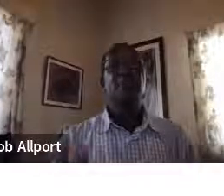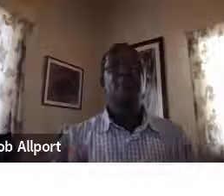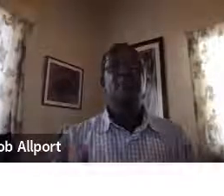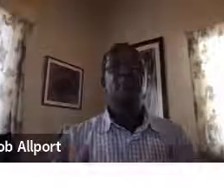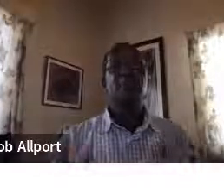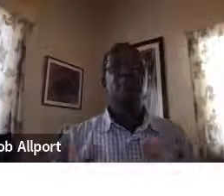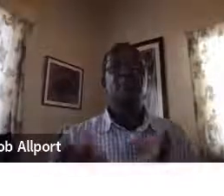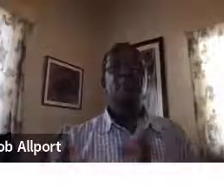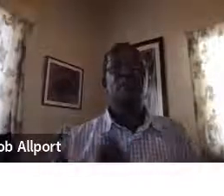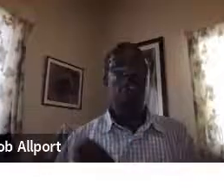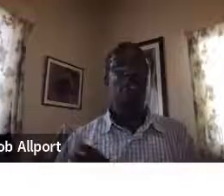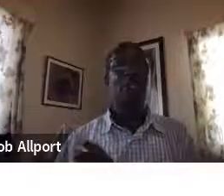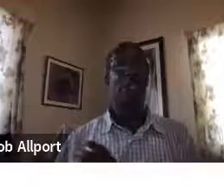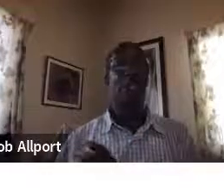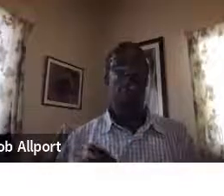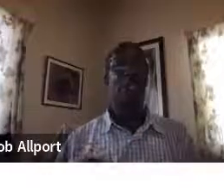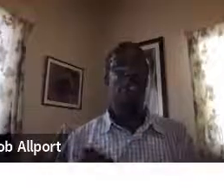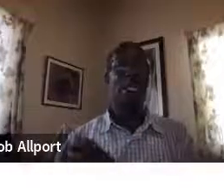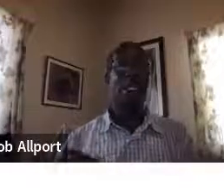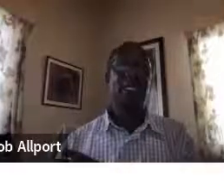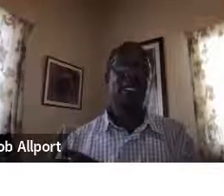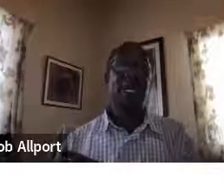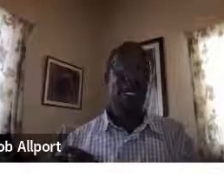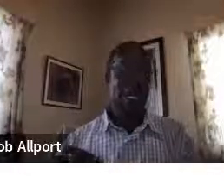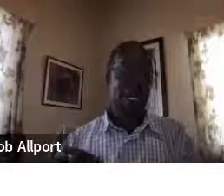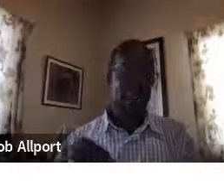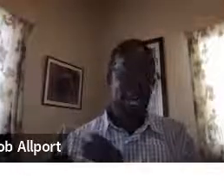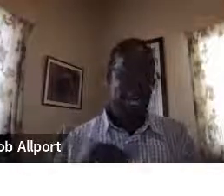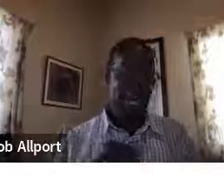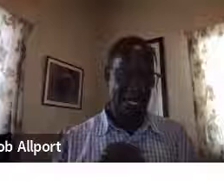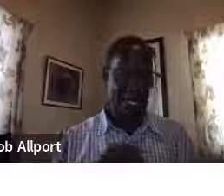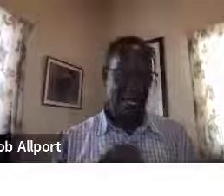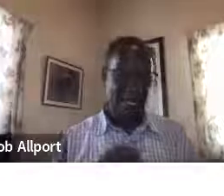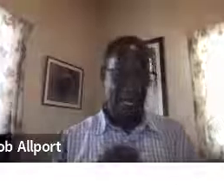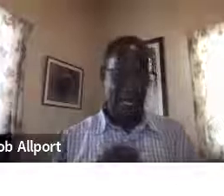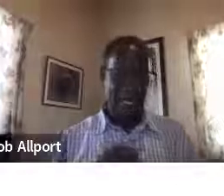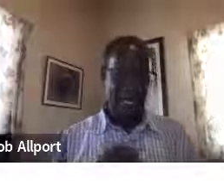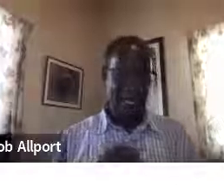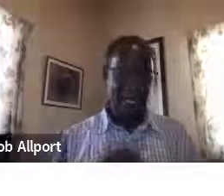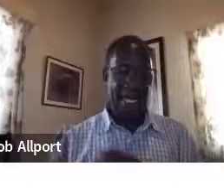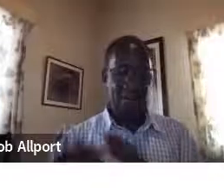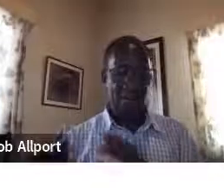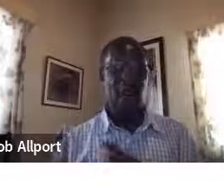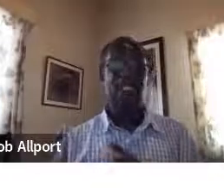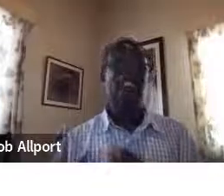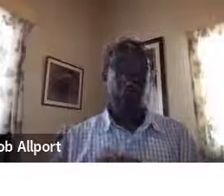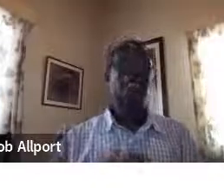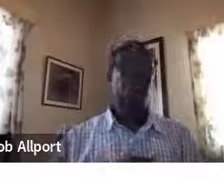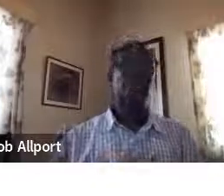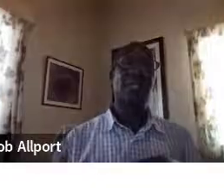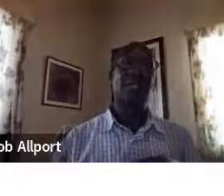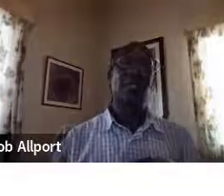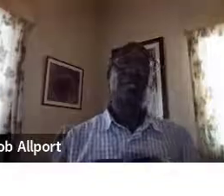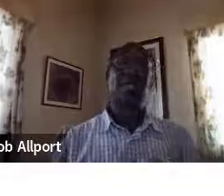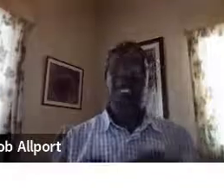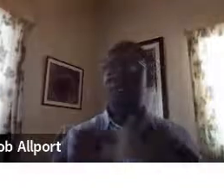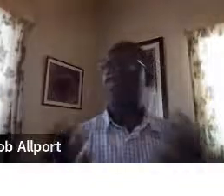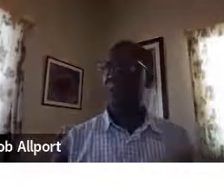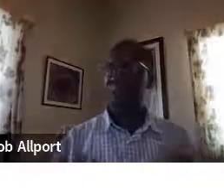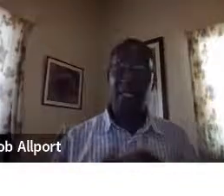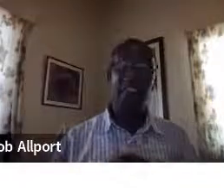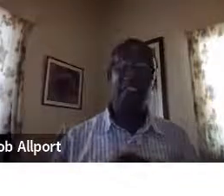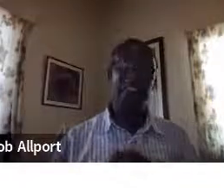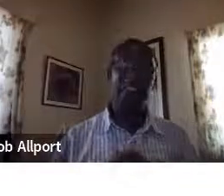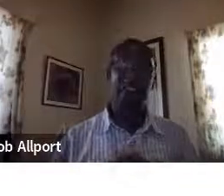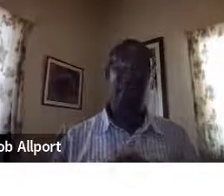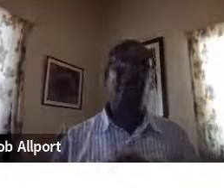system, we are not talking of growing things like the one in hydroponic. We are talking of the one of the